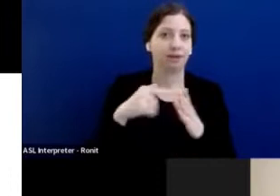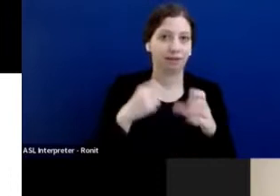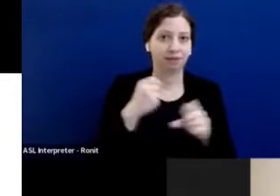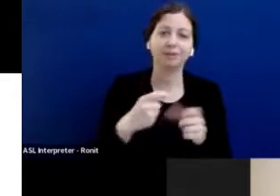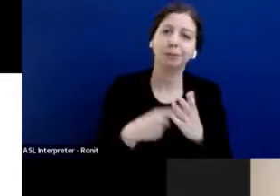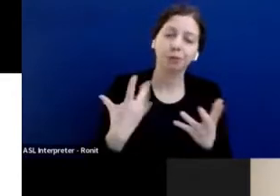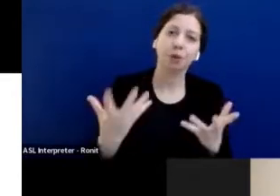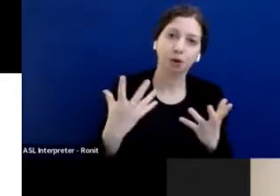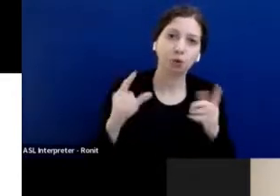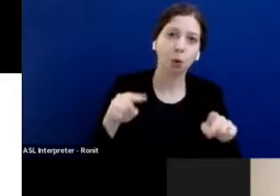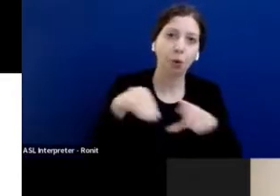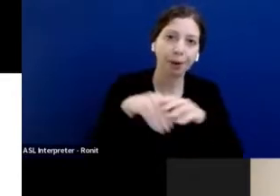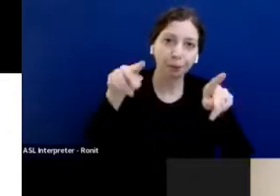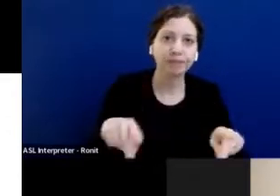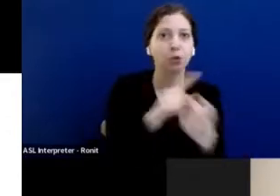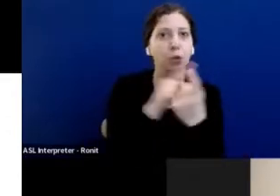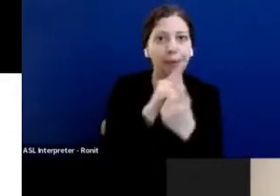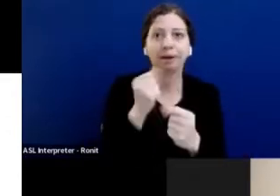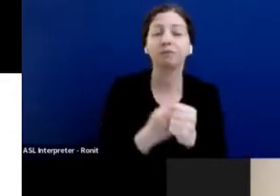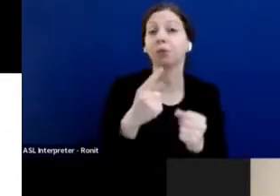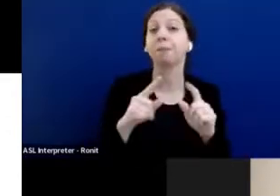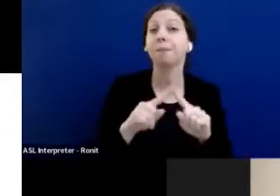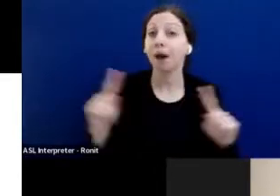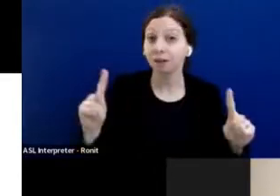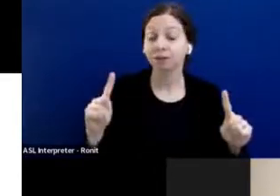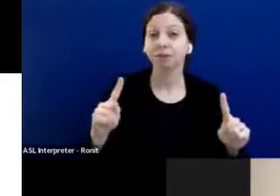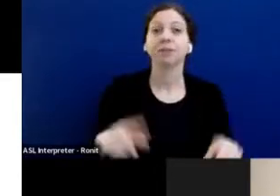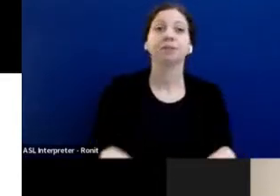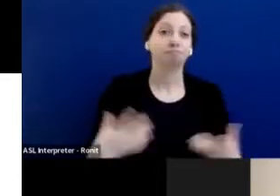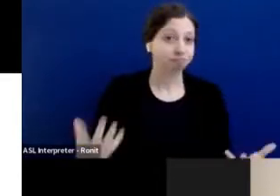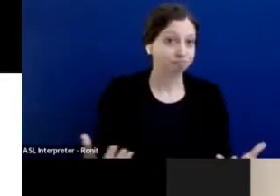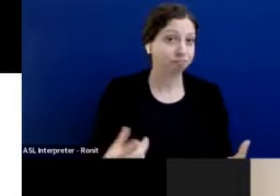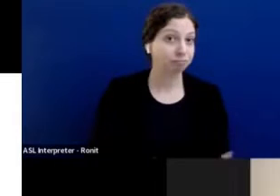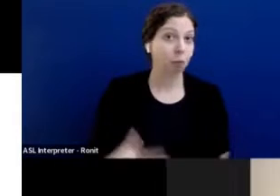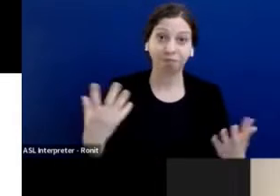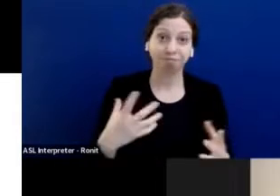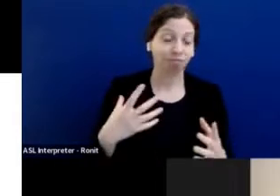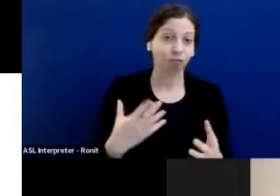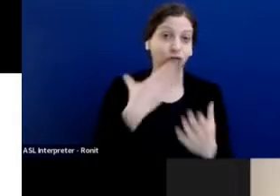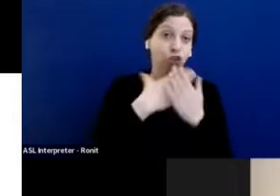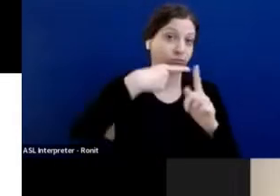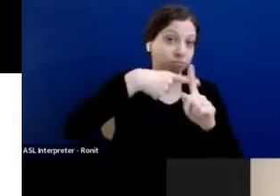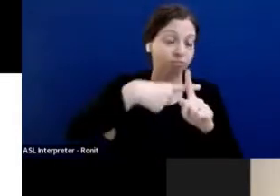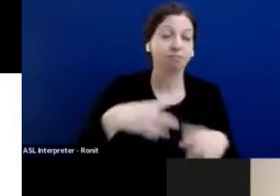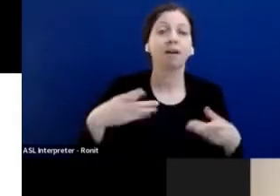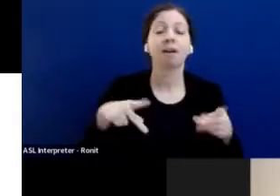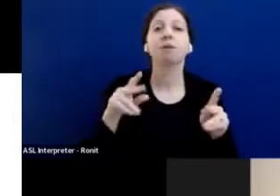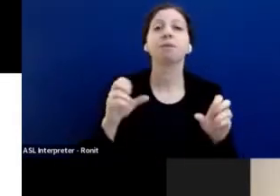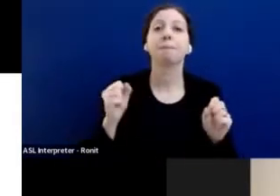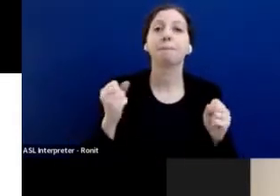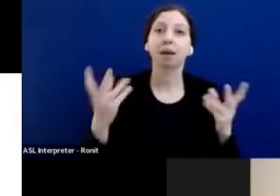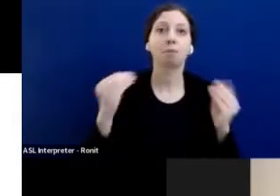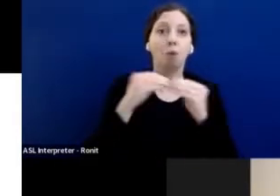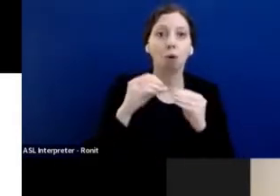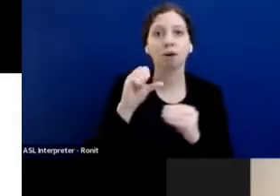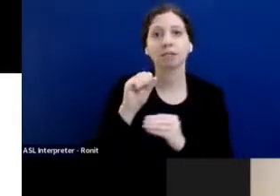want to be in person to meet everyone. But the silver lining in this situation is that this allows many more stakeholders